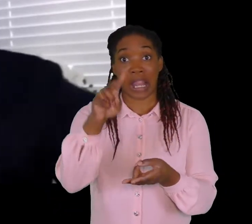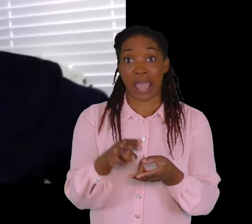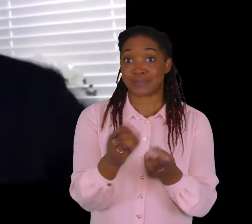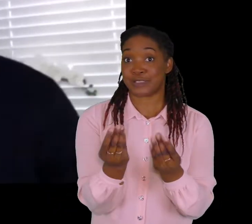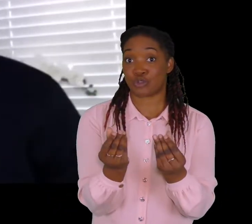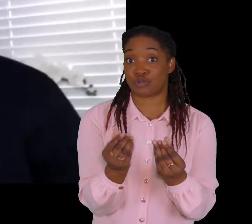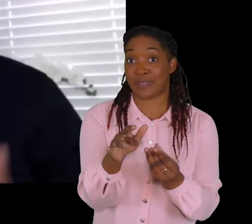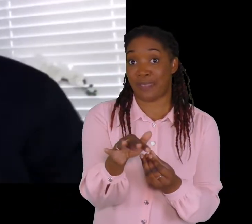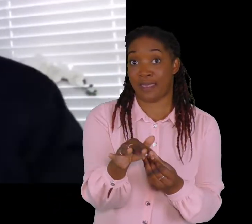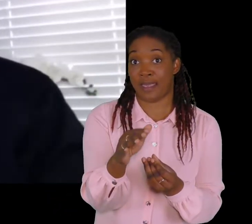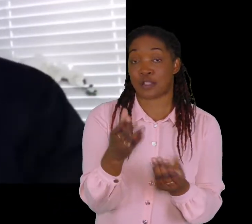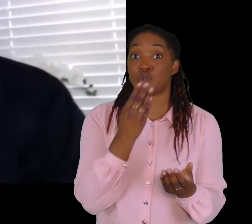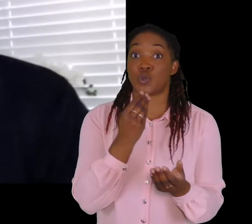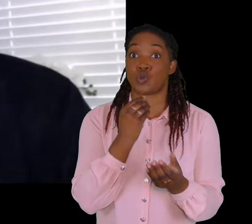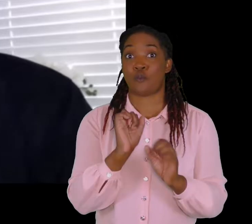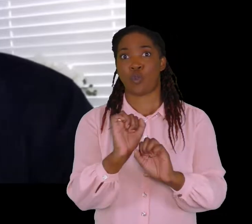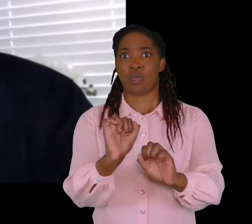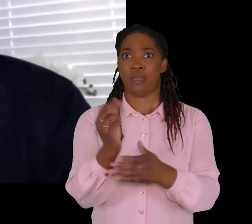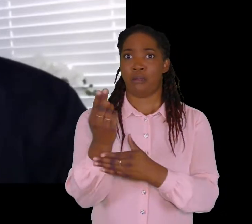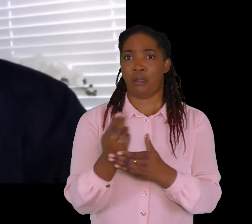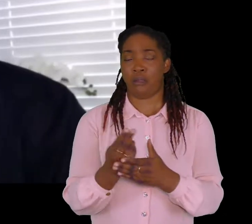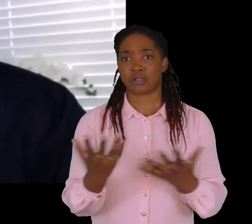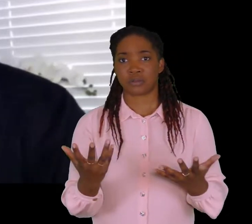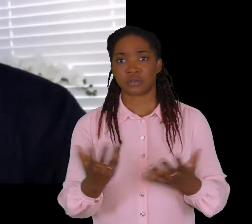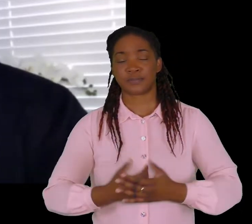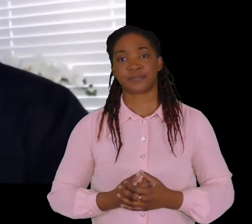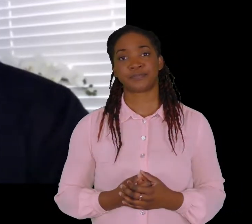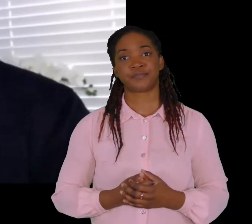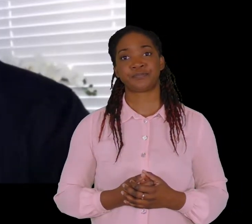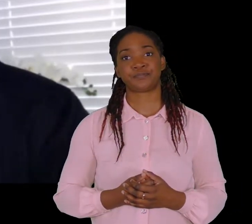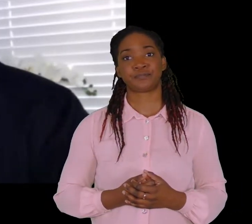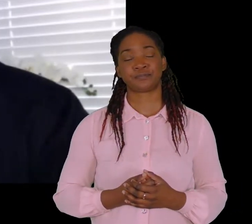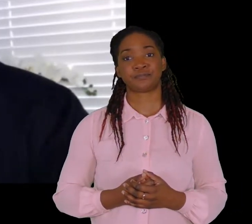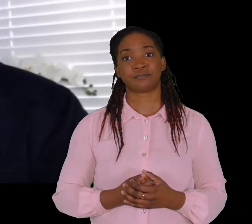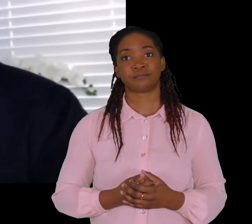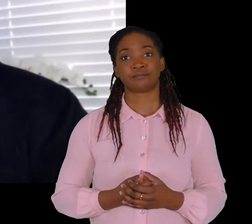to produce their own art. And out of